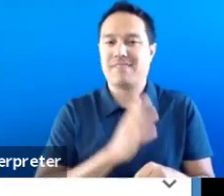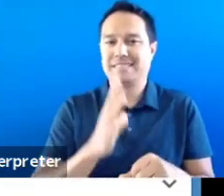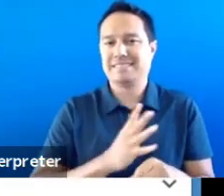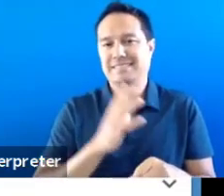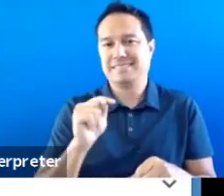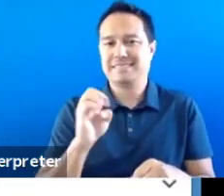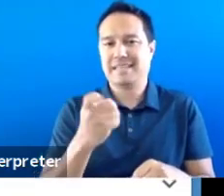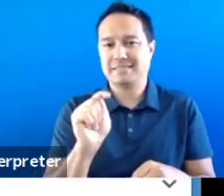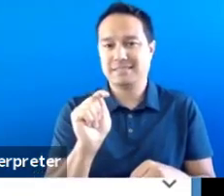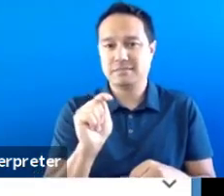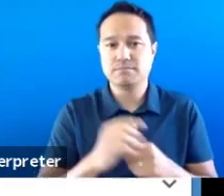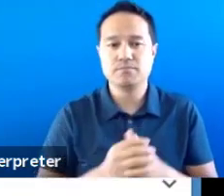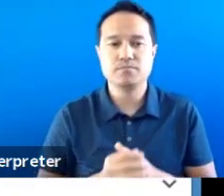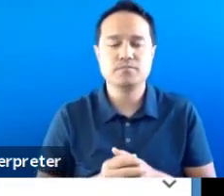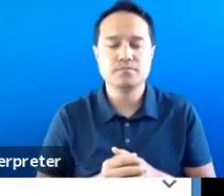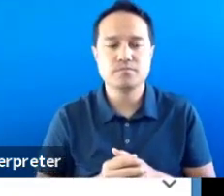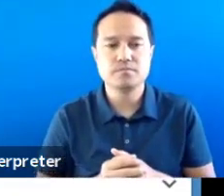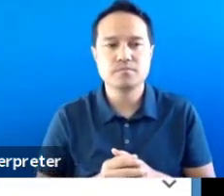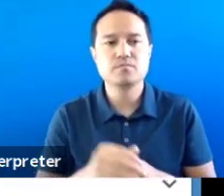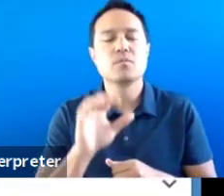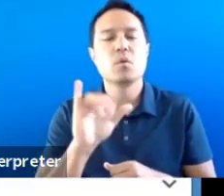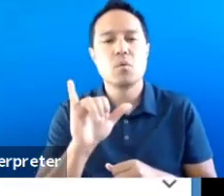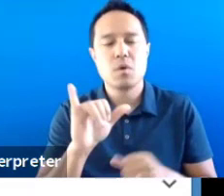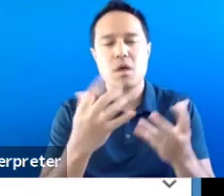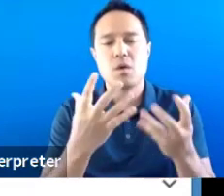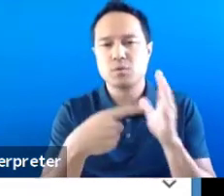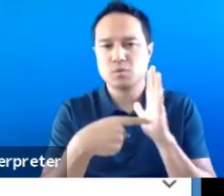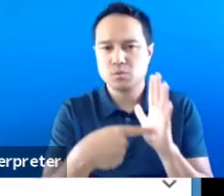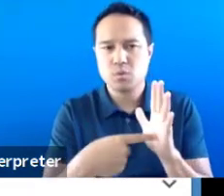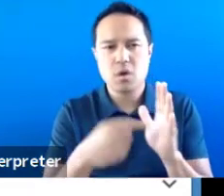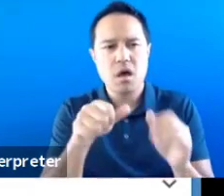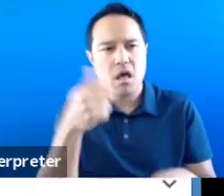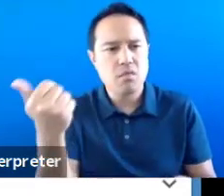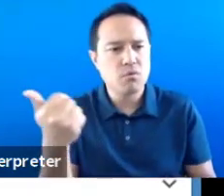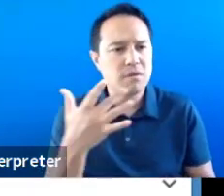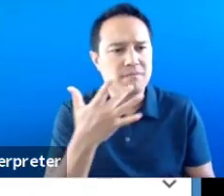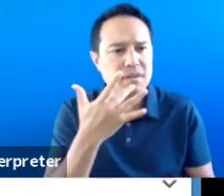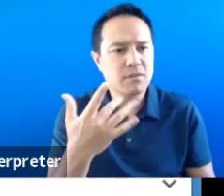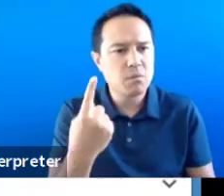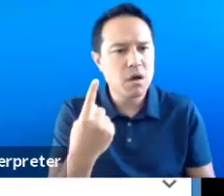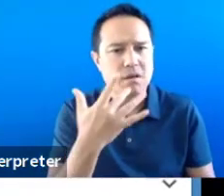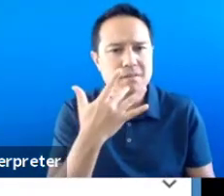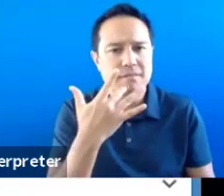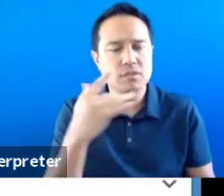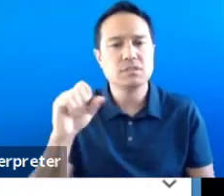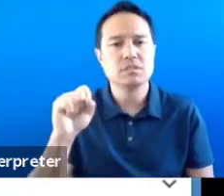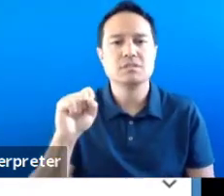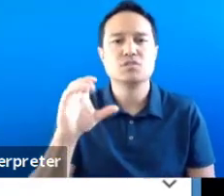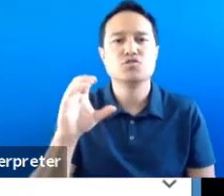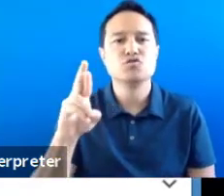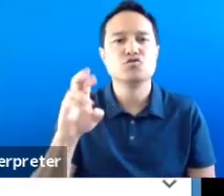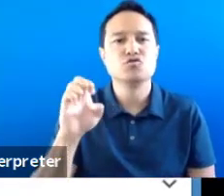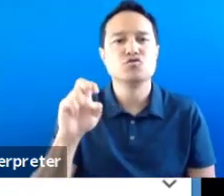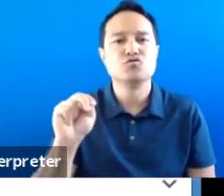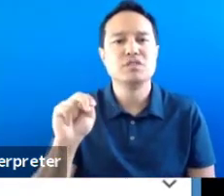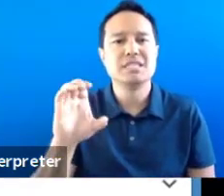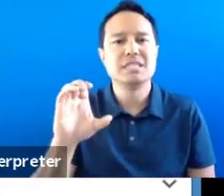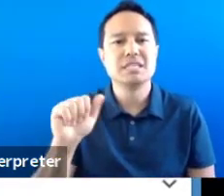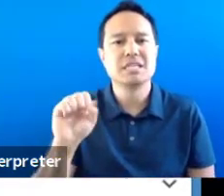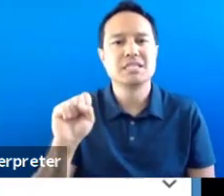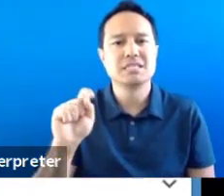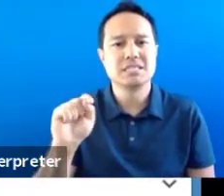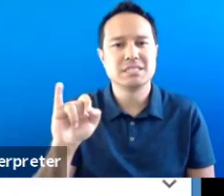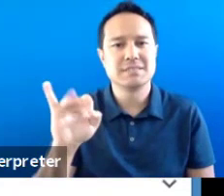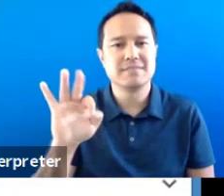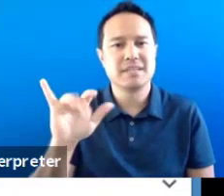do want to point out, my other favorite one is Screencastify. Okay, so Screencastify